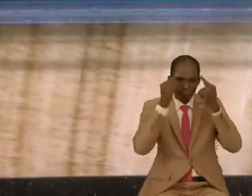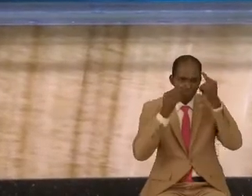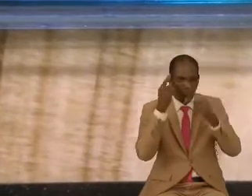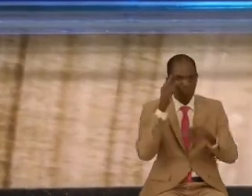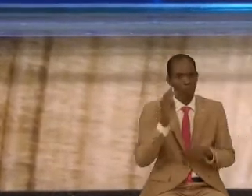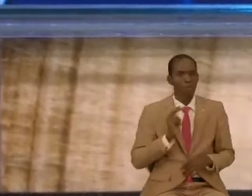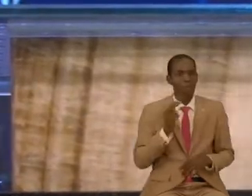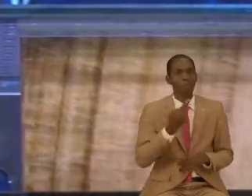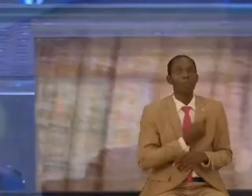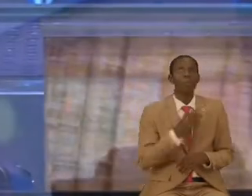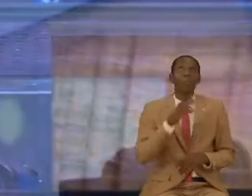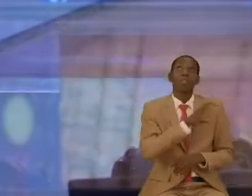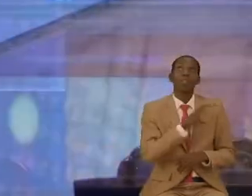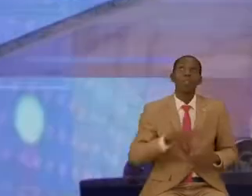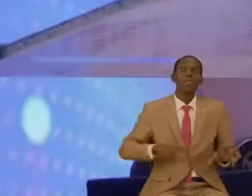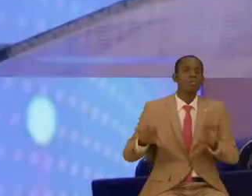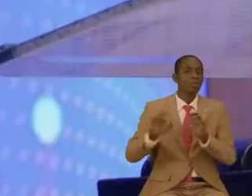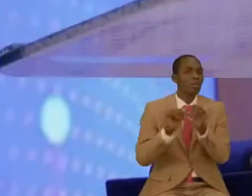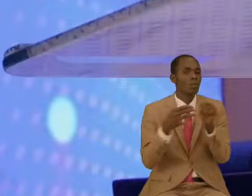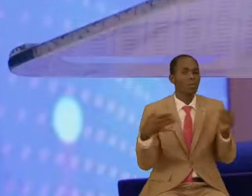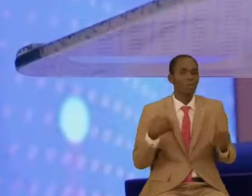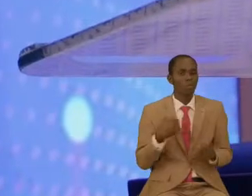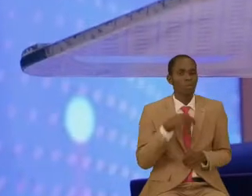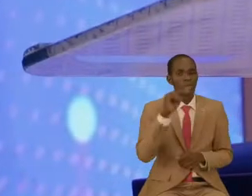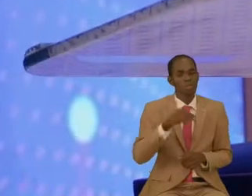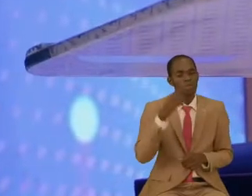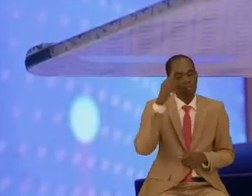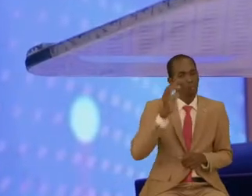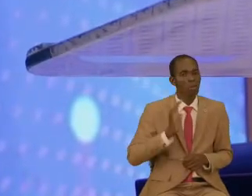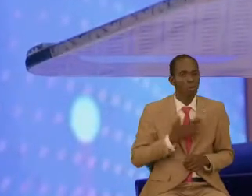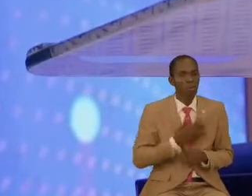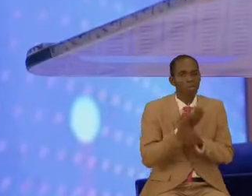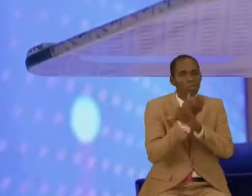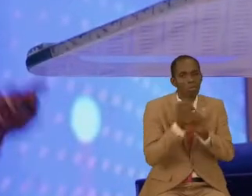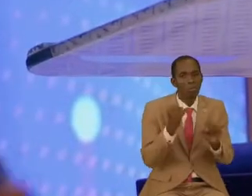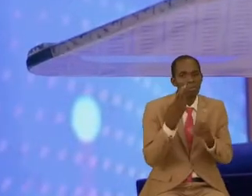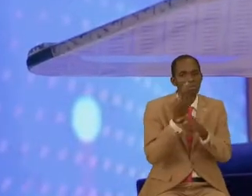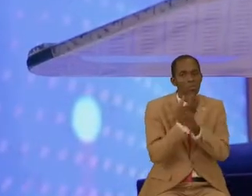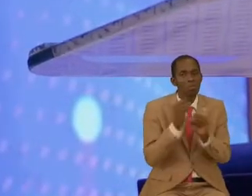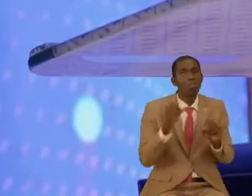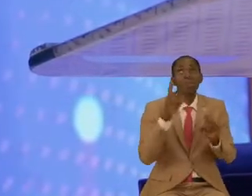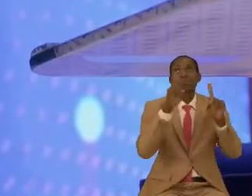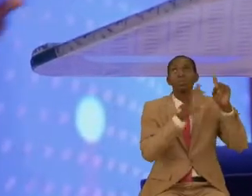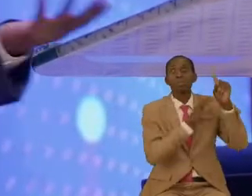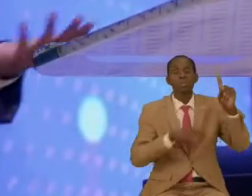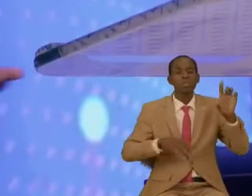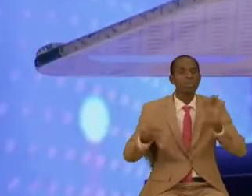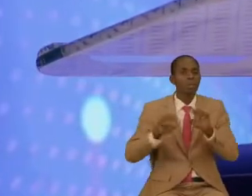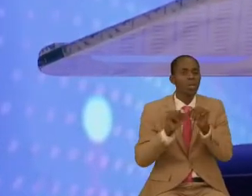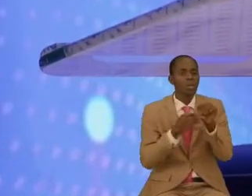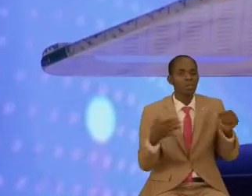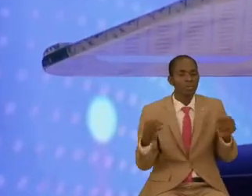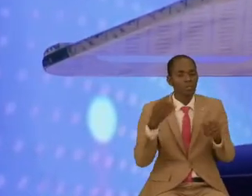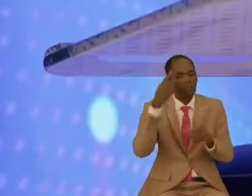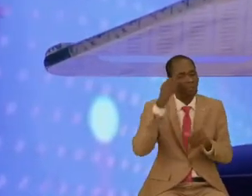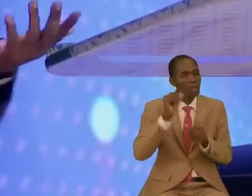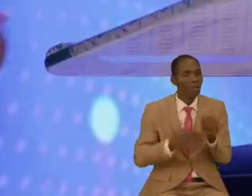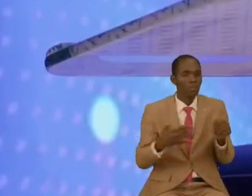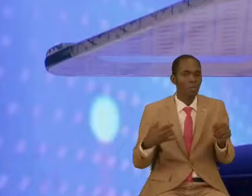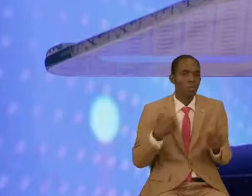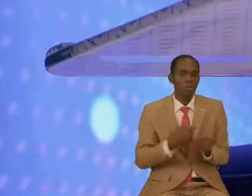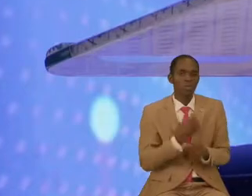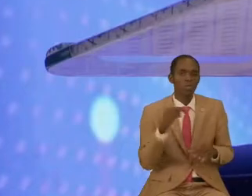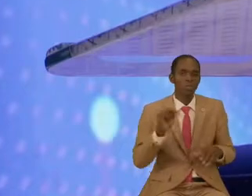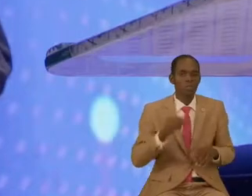He's done everything we need for our salvation, for our redemption. He's done everything we need for eternal life. He's